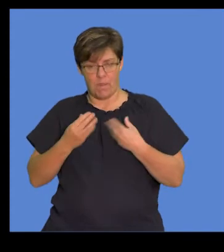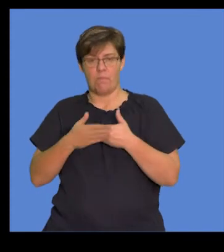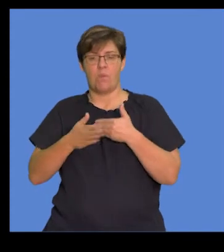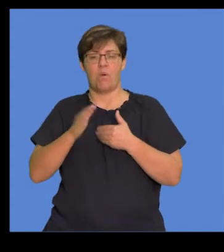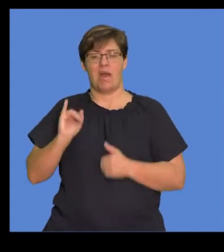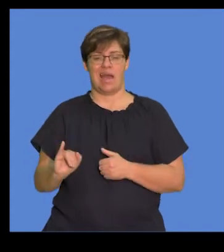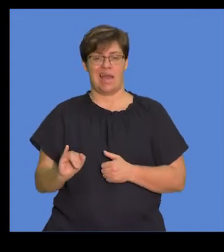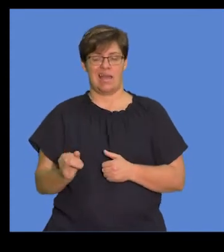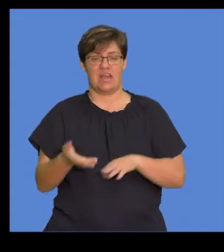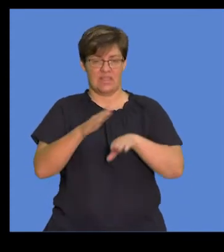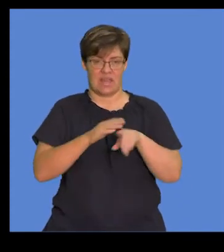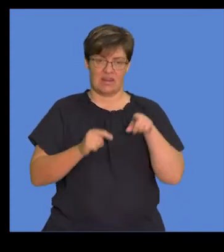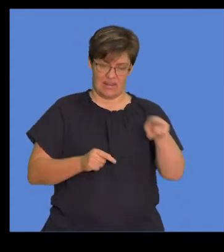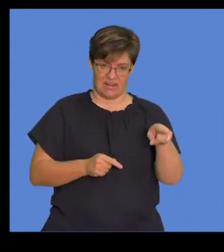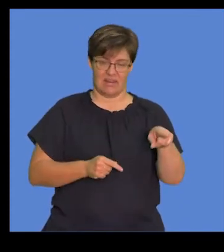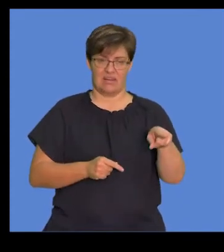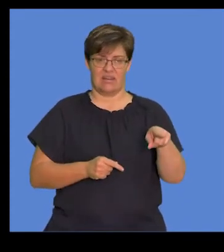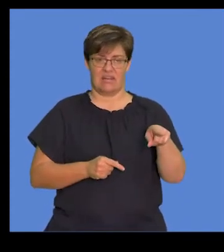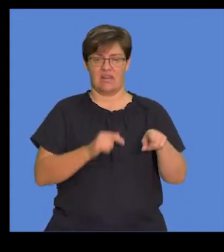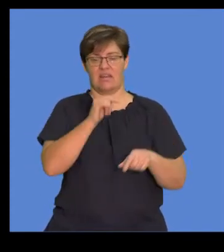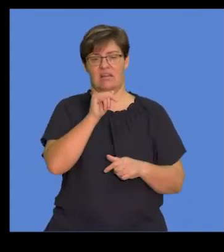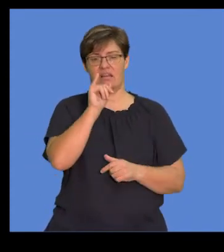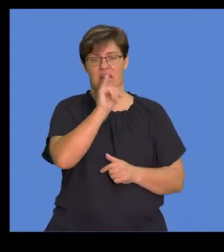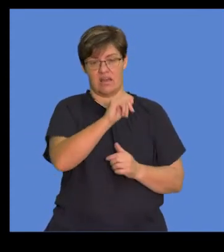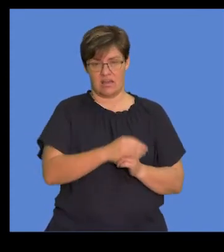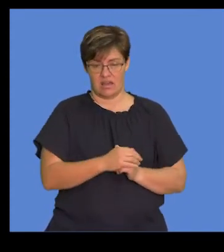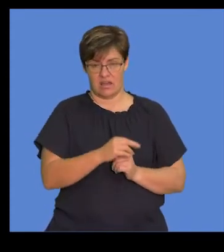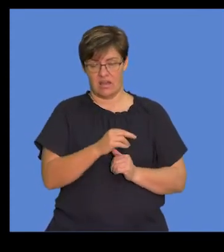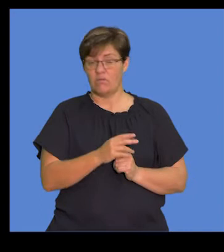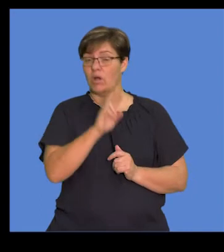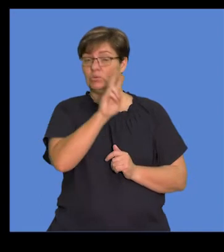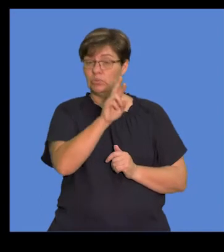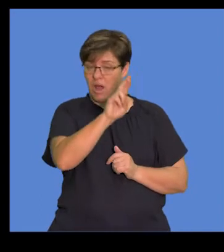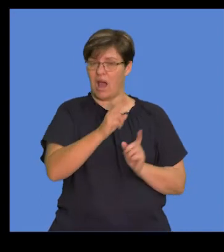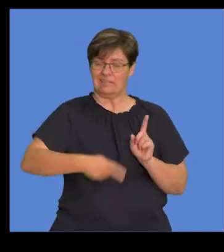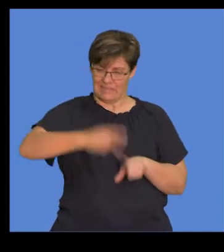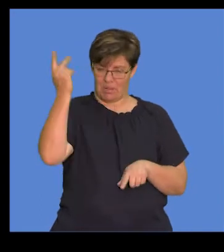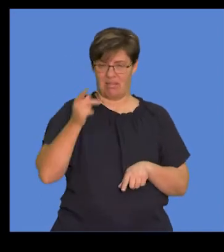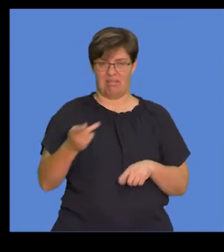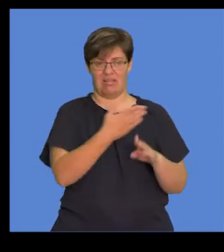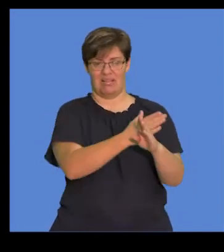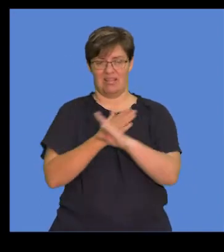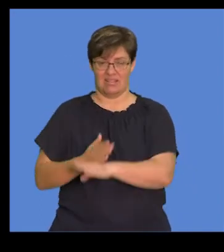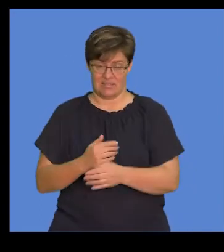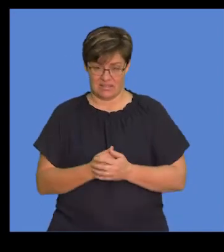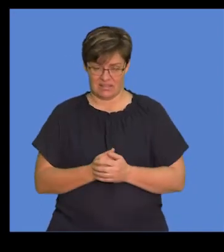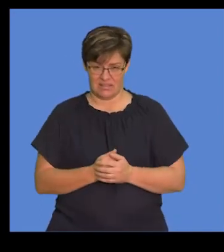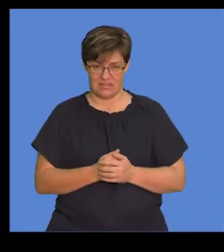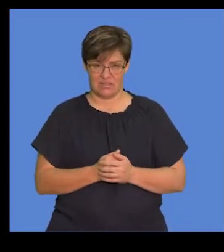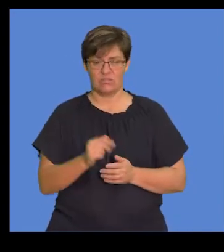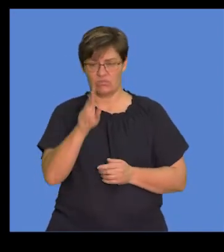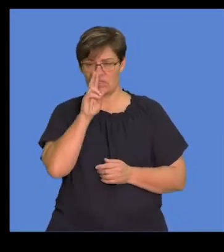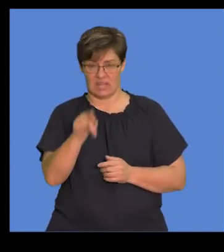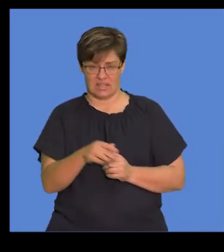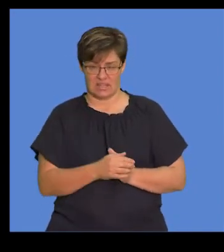R will receive more current than the current that goes through 2R, okay, because 2R is double R,